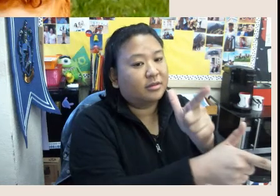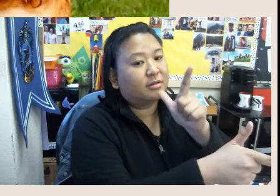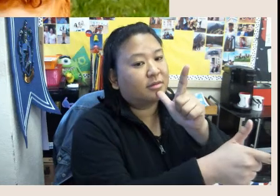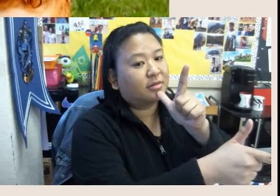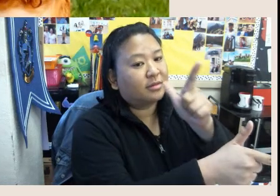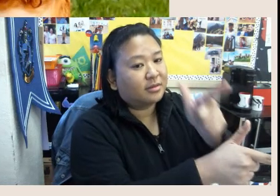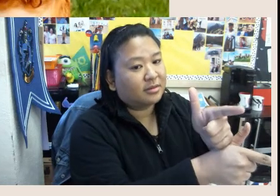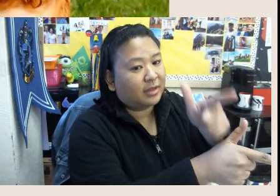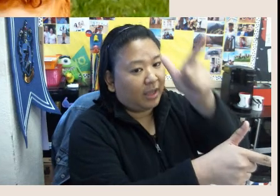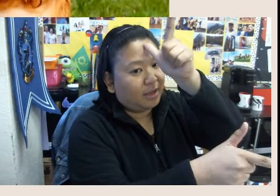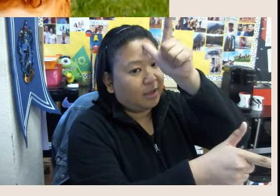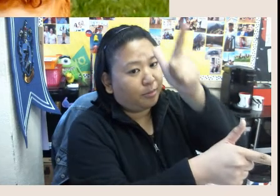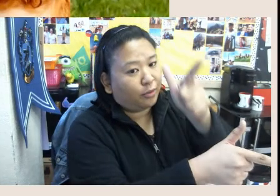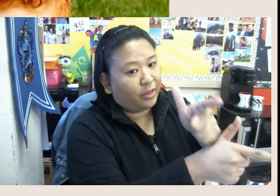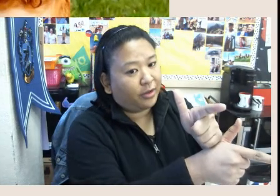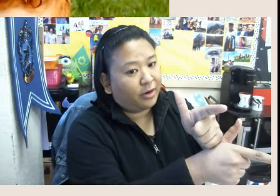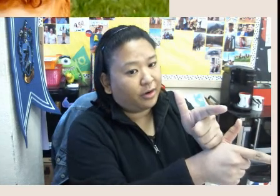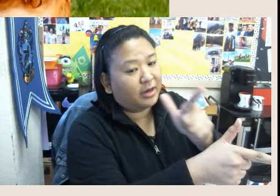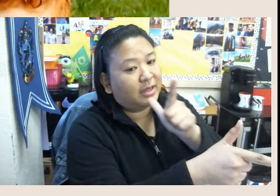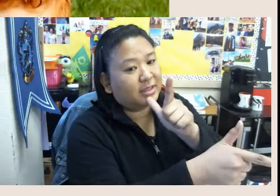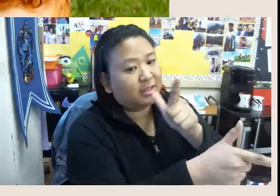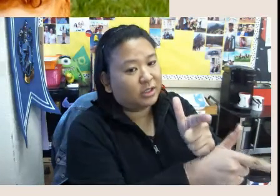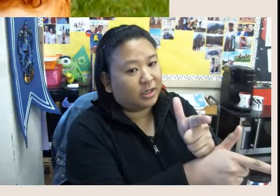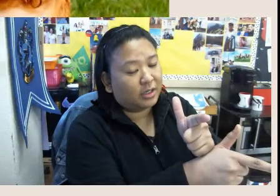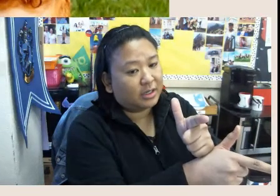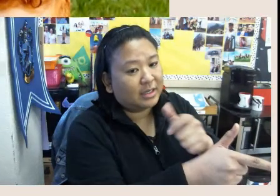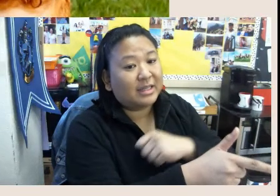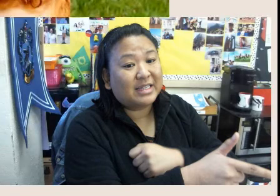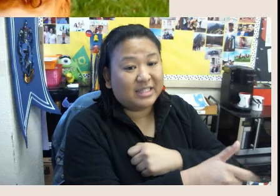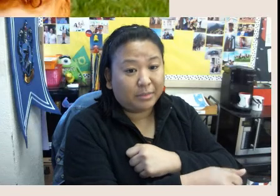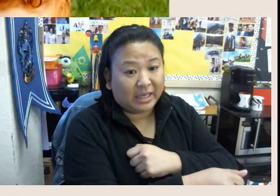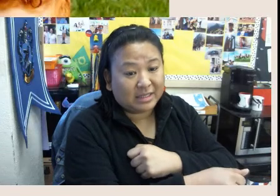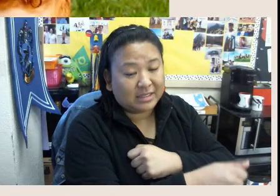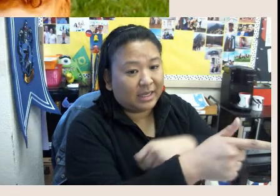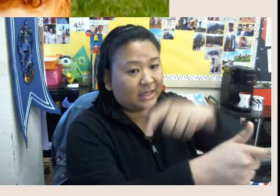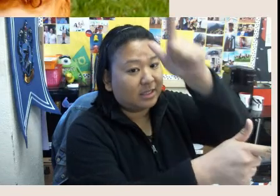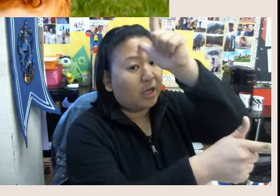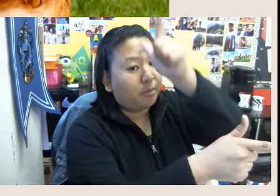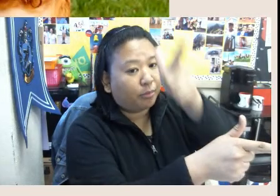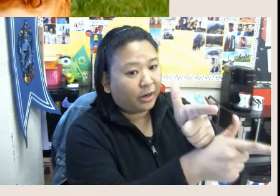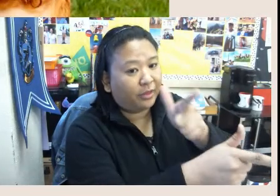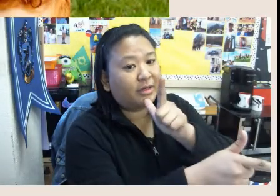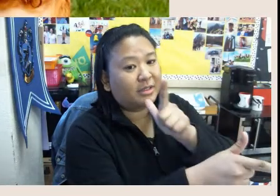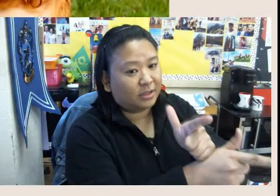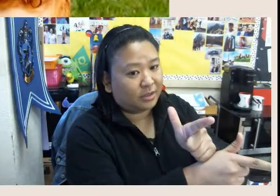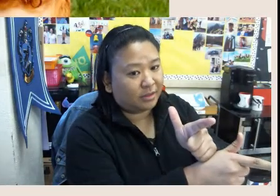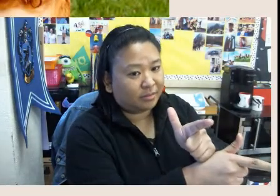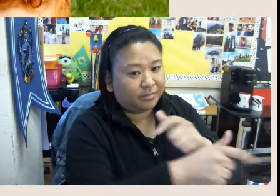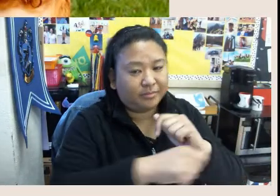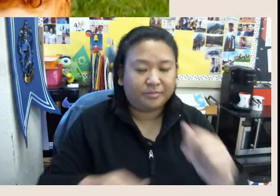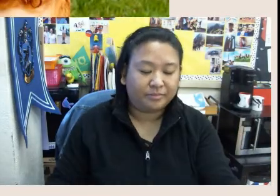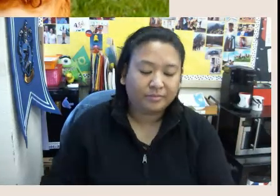sister, okay, brother, sister, siblings is brother,